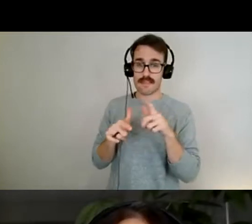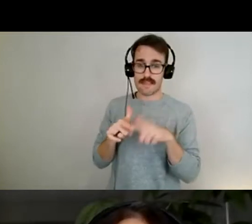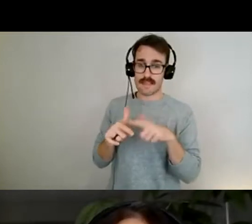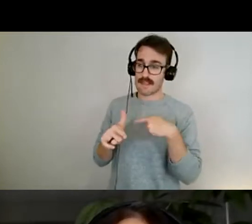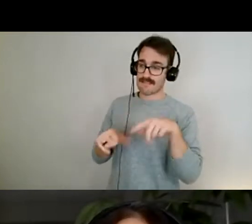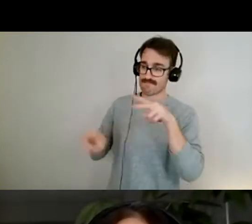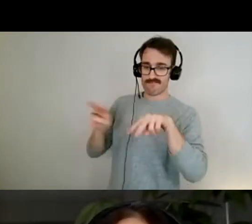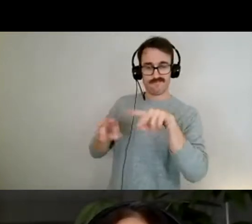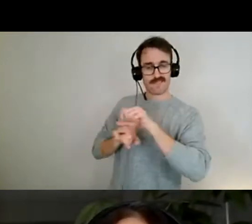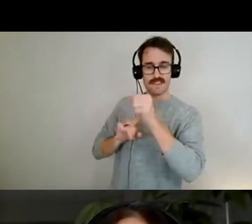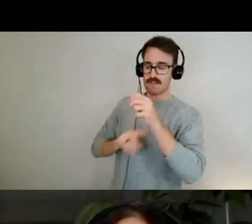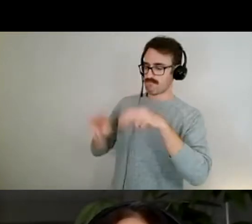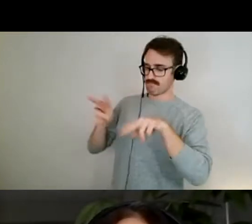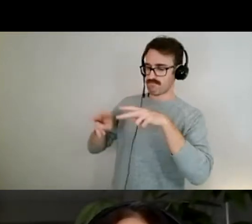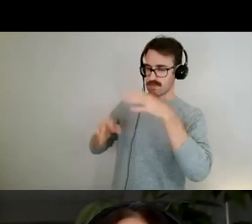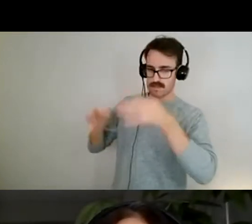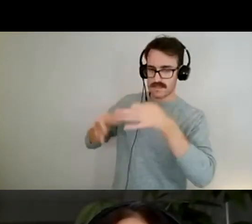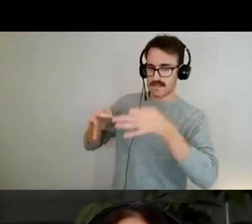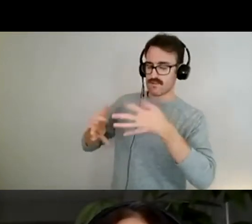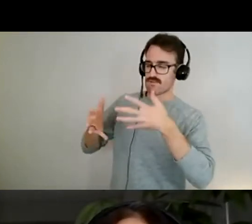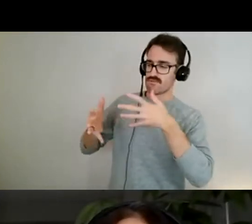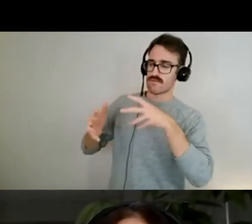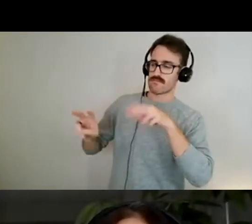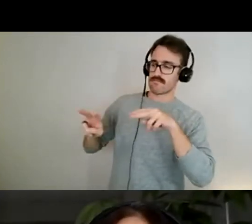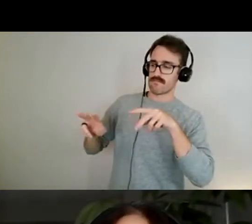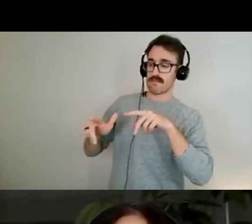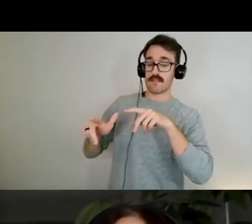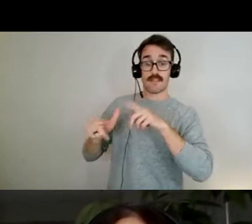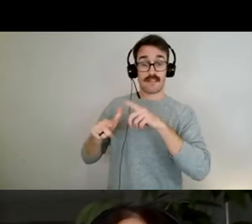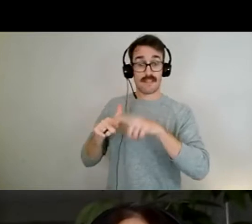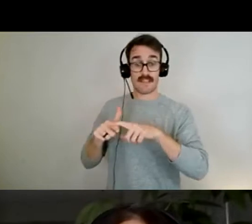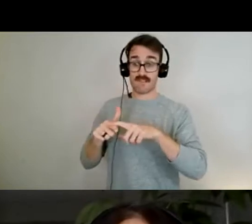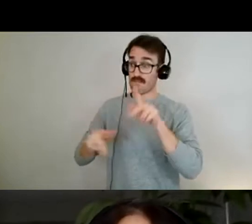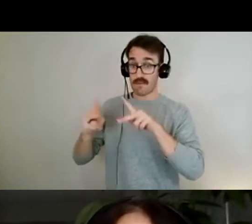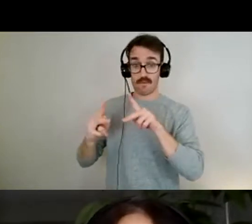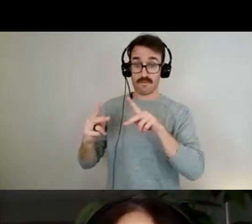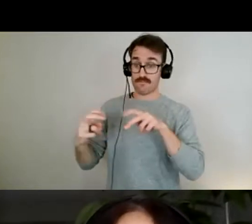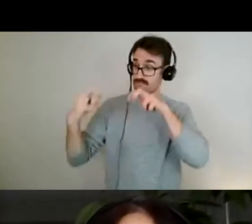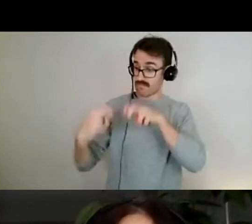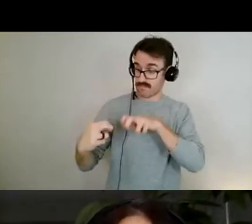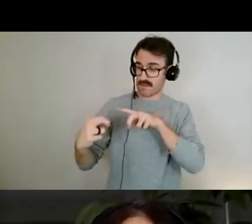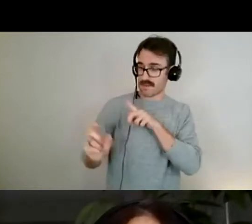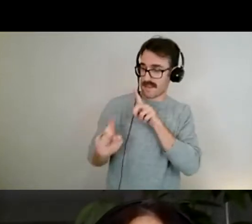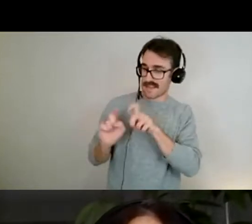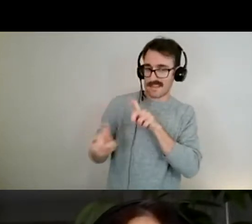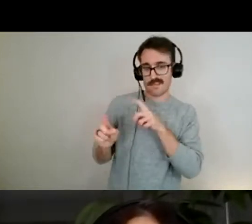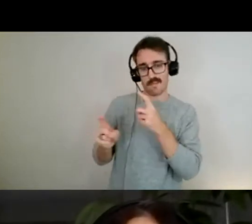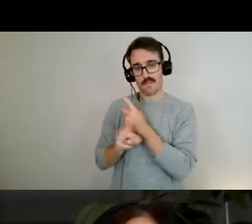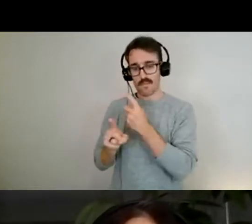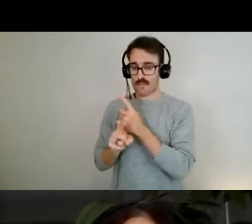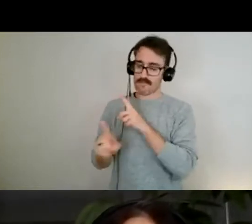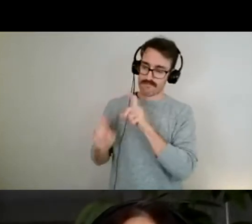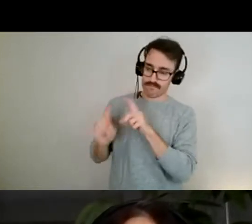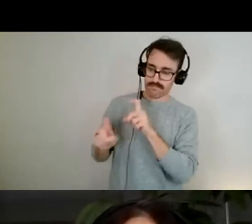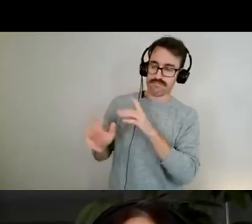judgment, and then of course sit down with individuals and ask appropriate questions. And I